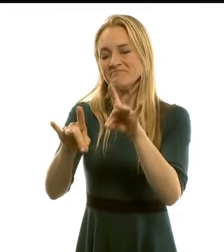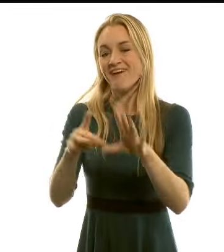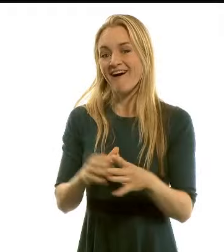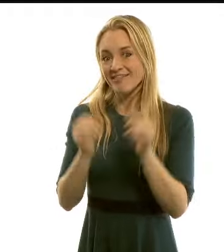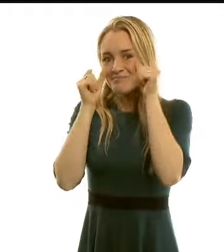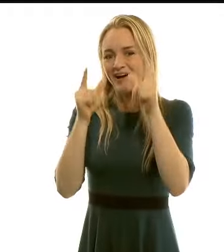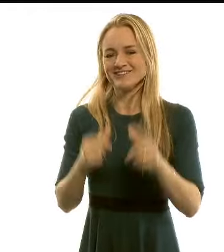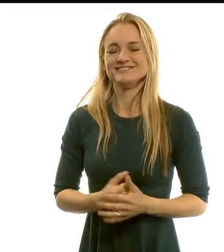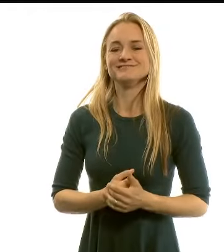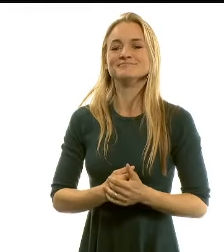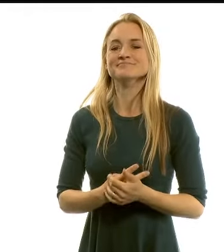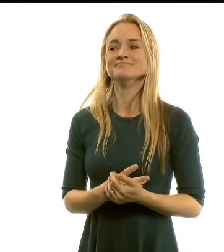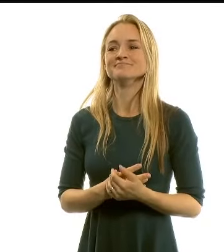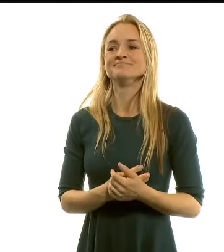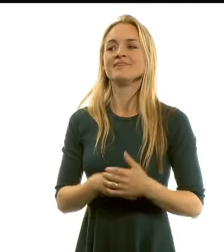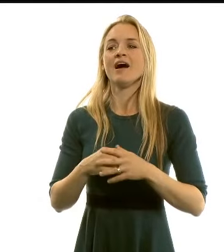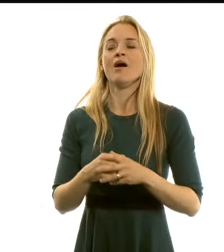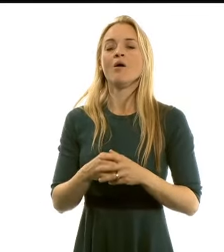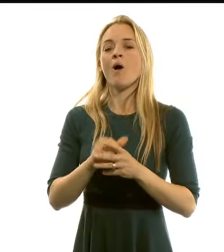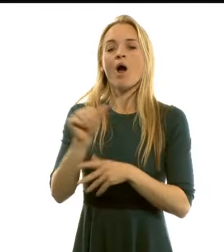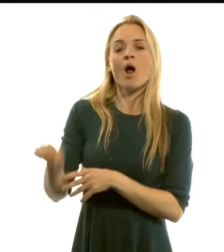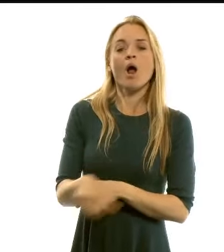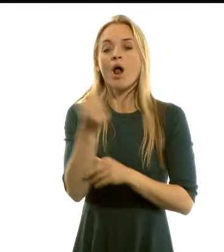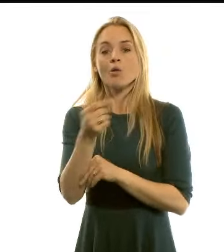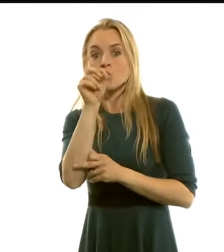part of the multiverse comes this question.